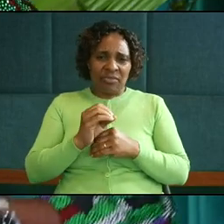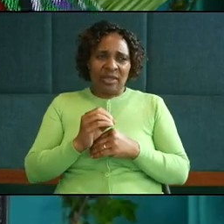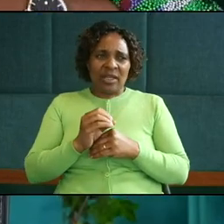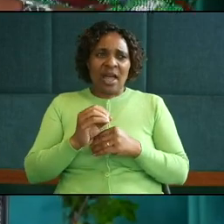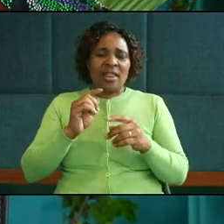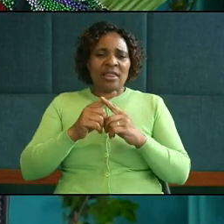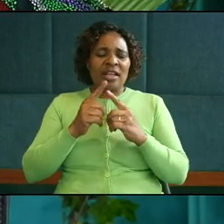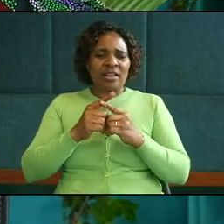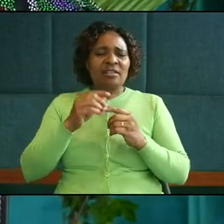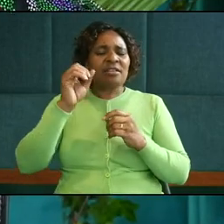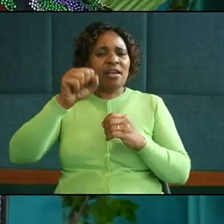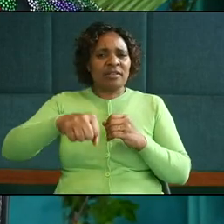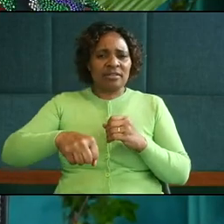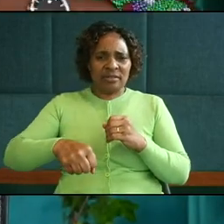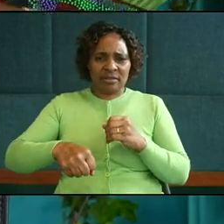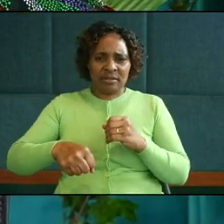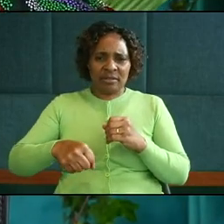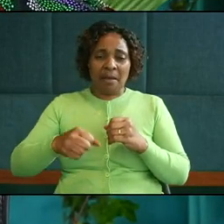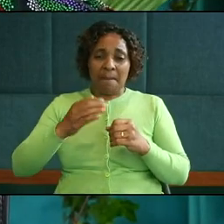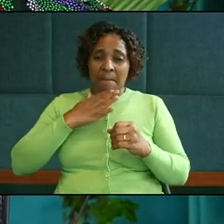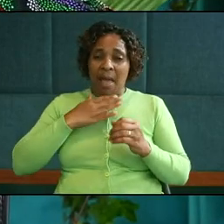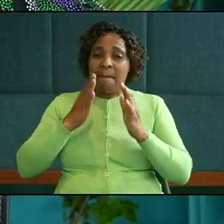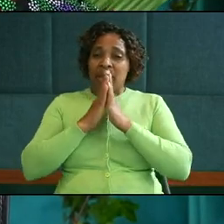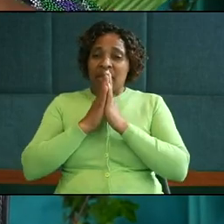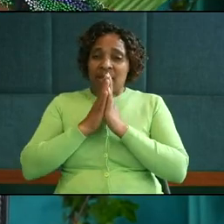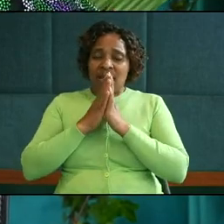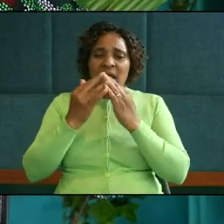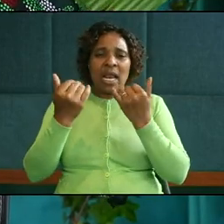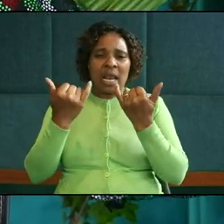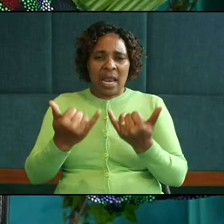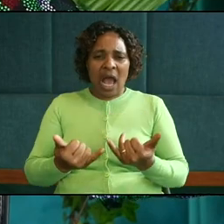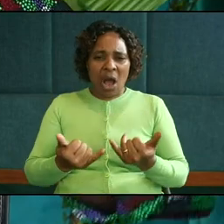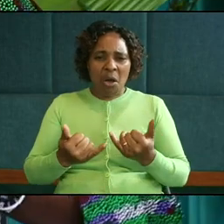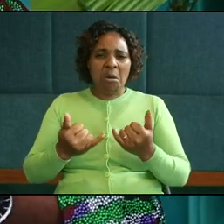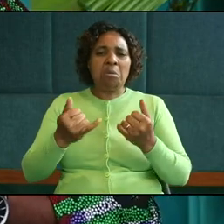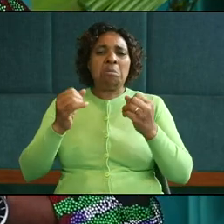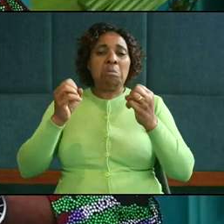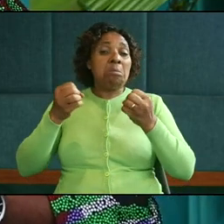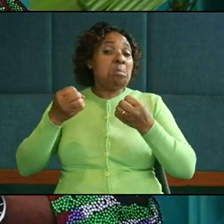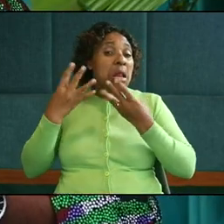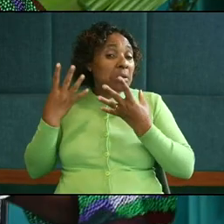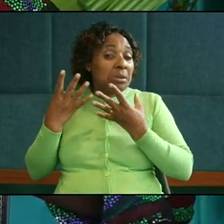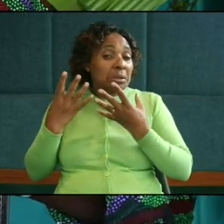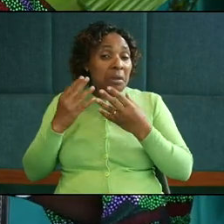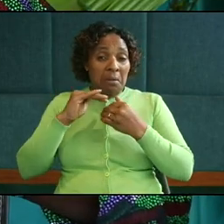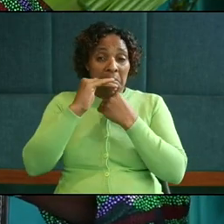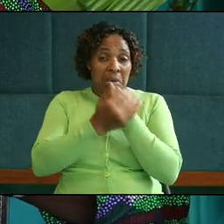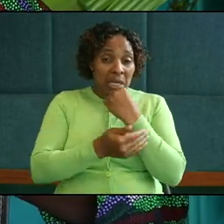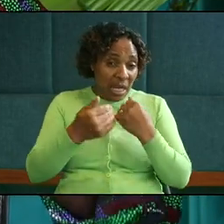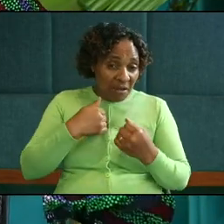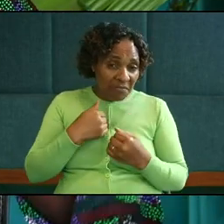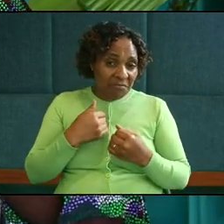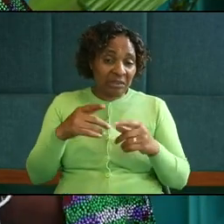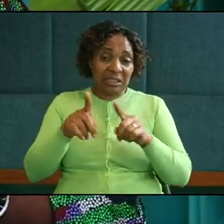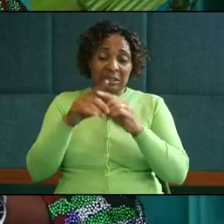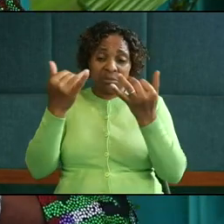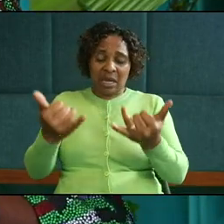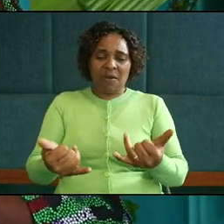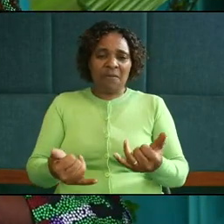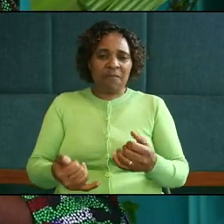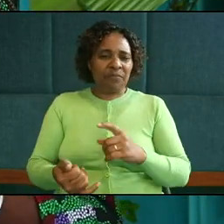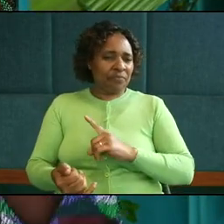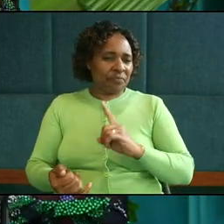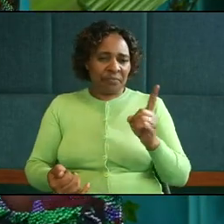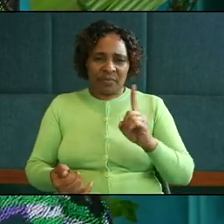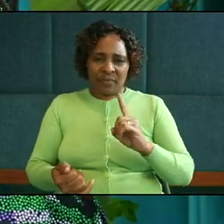just realizes, ah, yes, my prayer has been answered, so I'll now miraculously get pregnant like Mary. Like, no. Hers wasn't